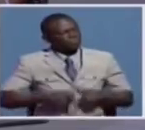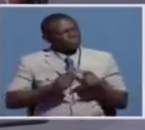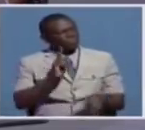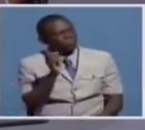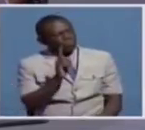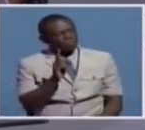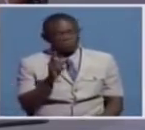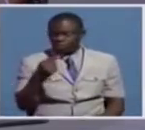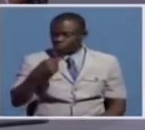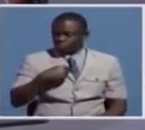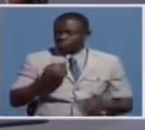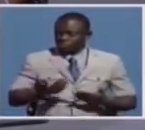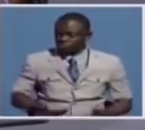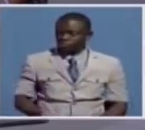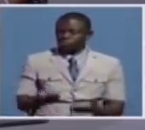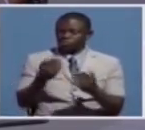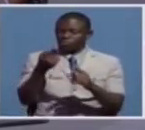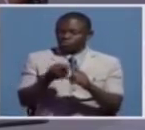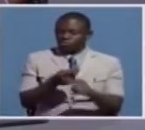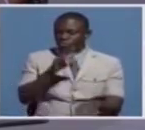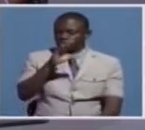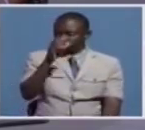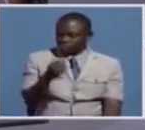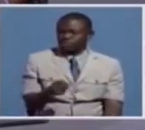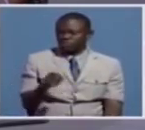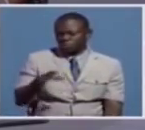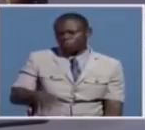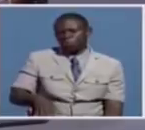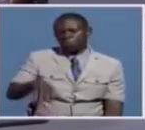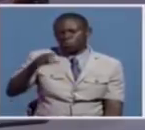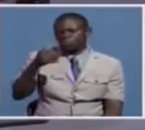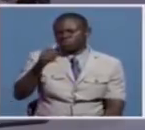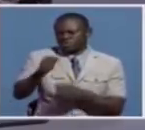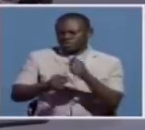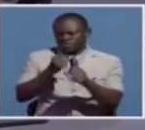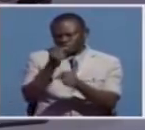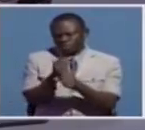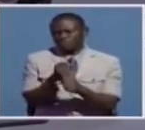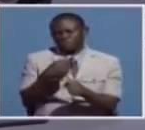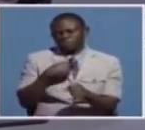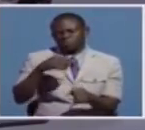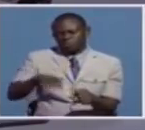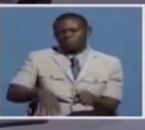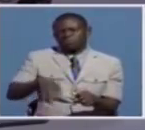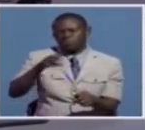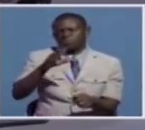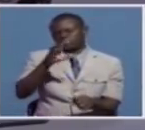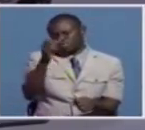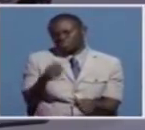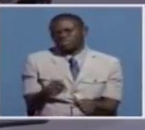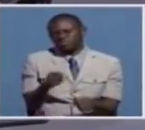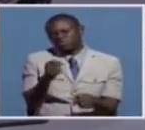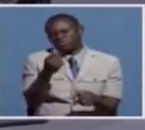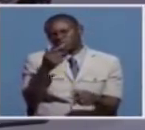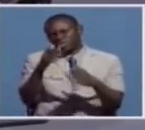when I came into the world. We just changed houses twice, I think, or 3 times. 3 times we changed